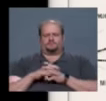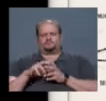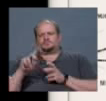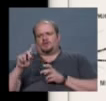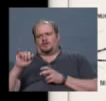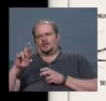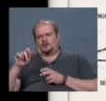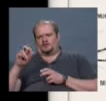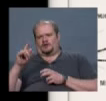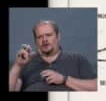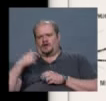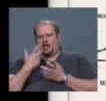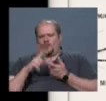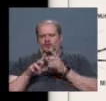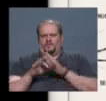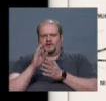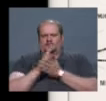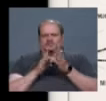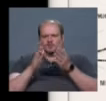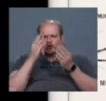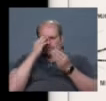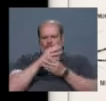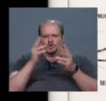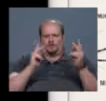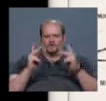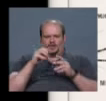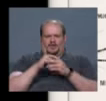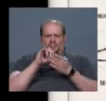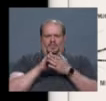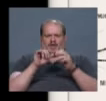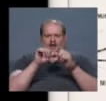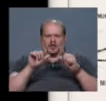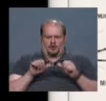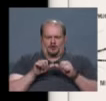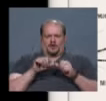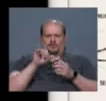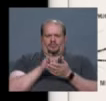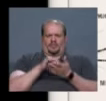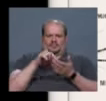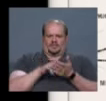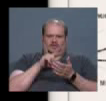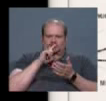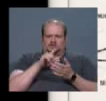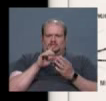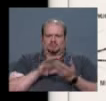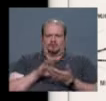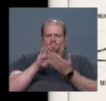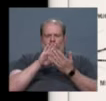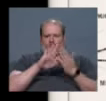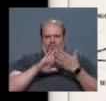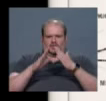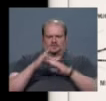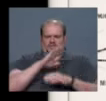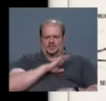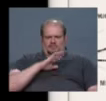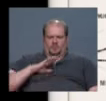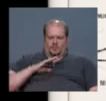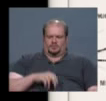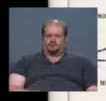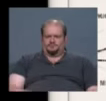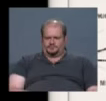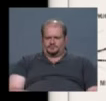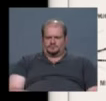Mr. Moore, I still would like to find some way to notify the people in that area that this is even before the city board.